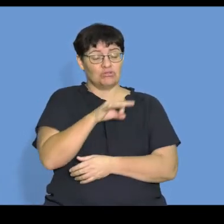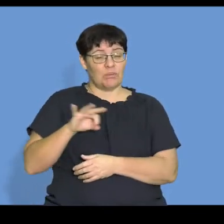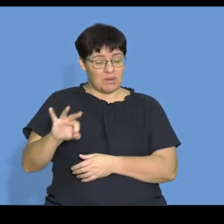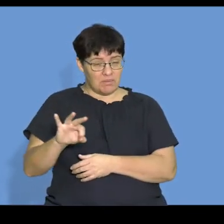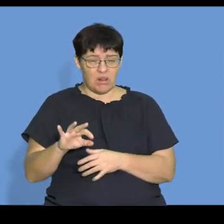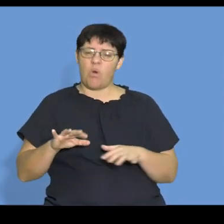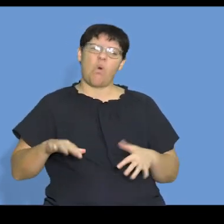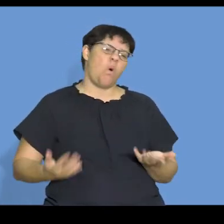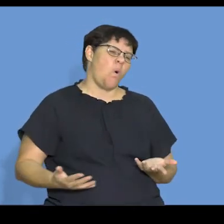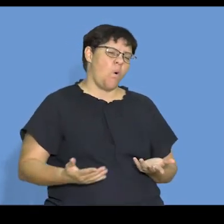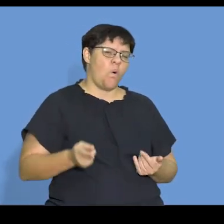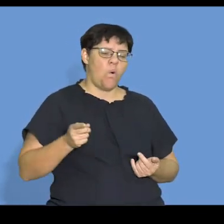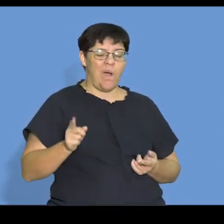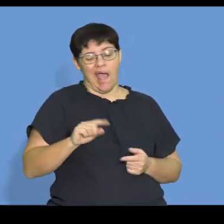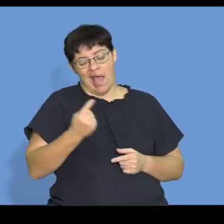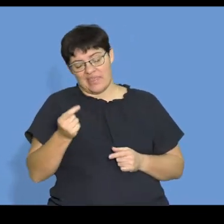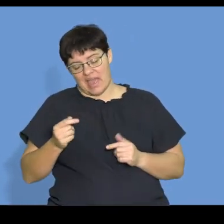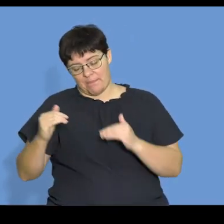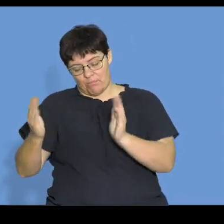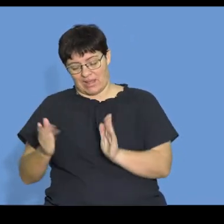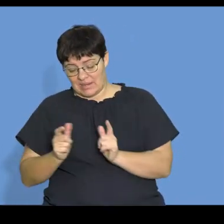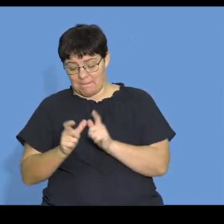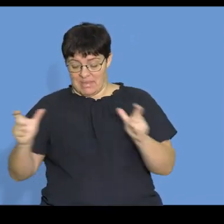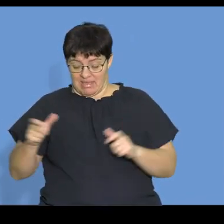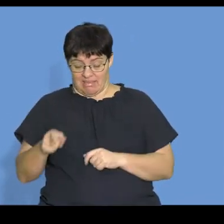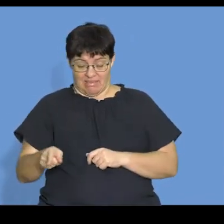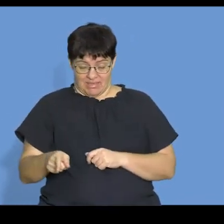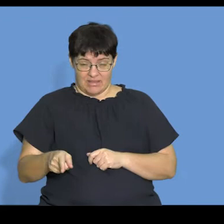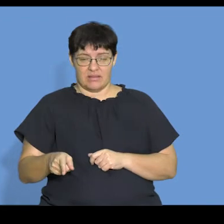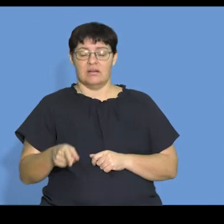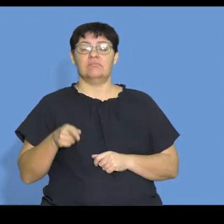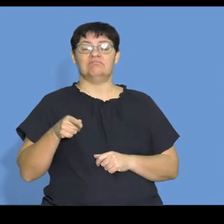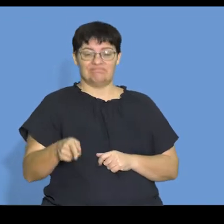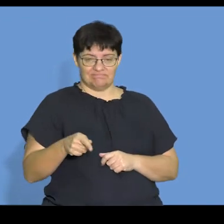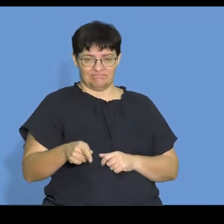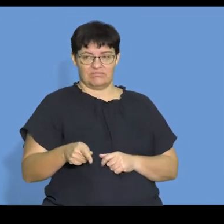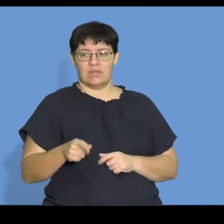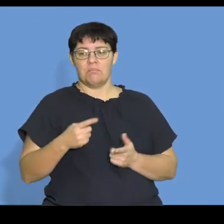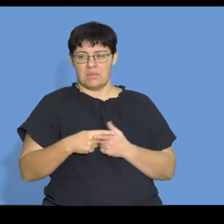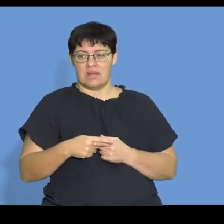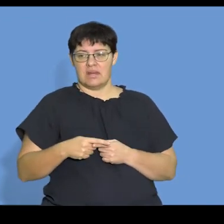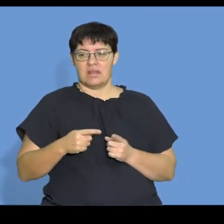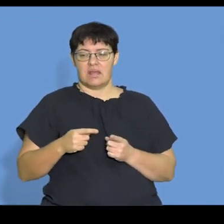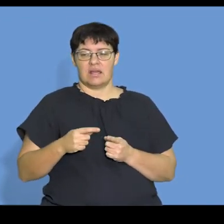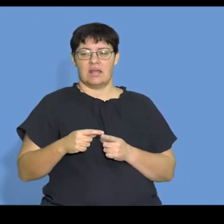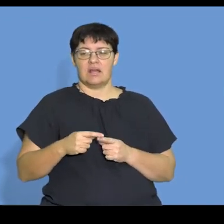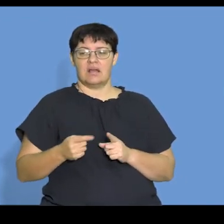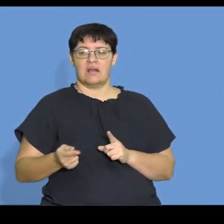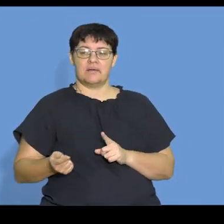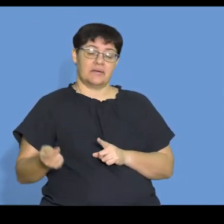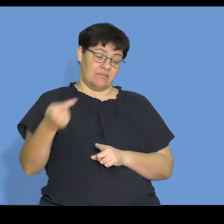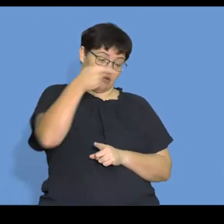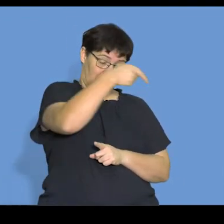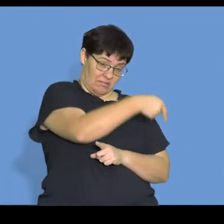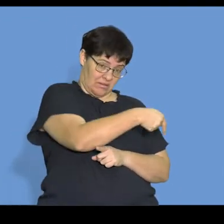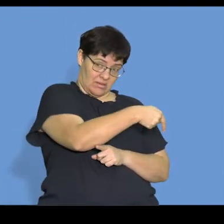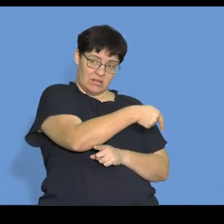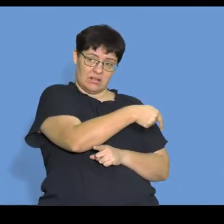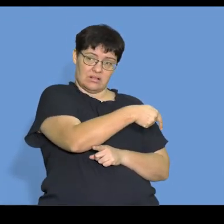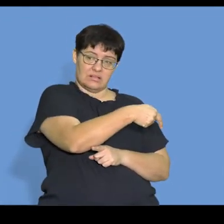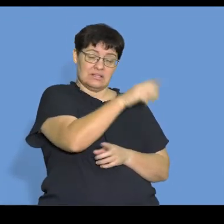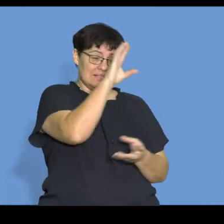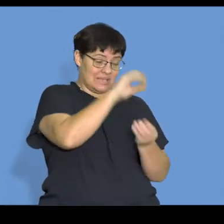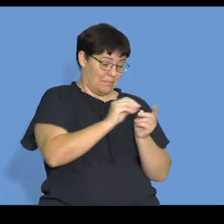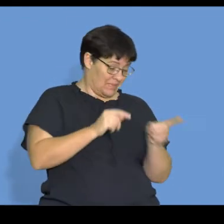the other bracket, the bigger bracket, will always be the different sign to the sum that is